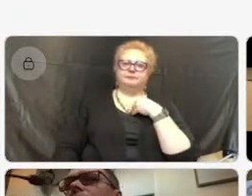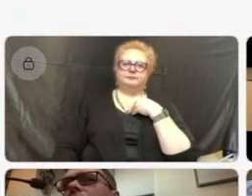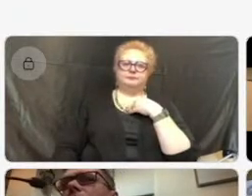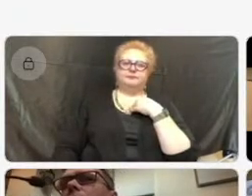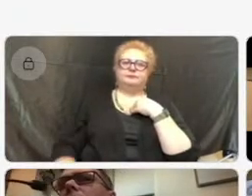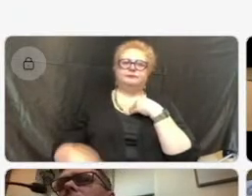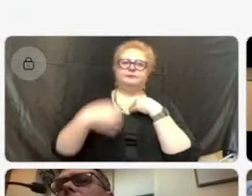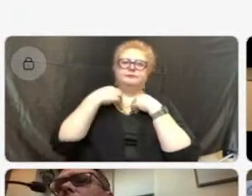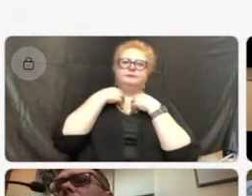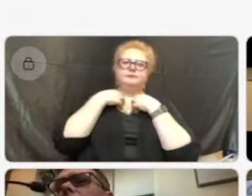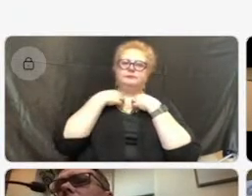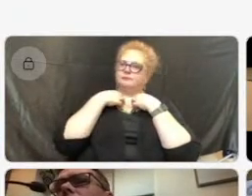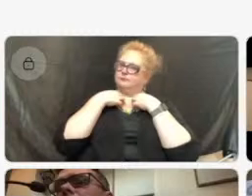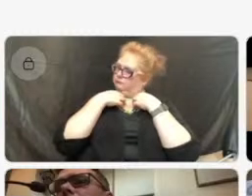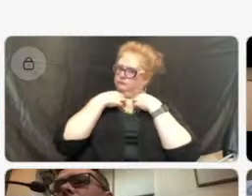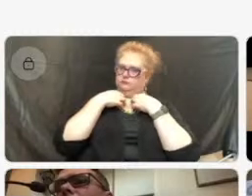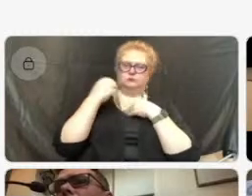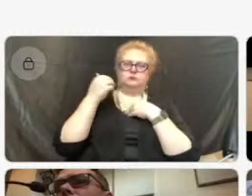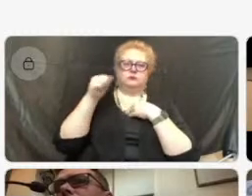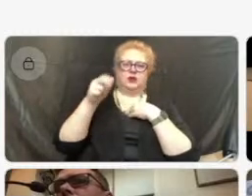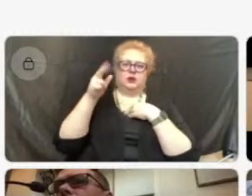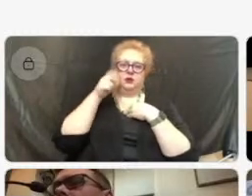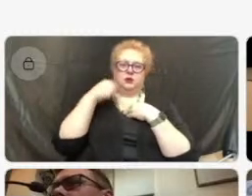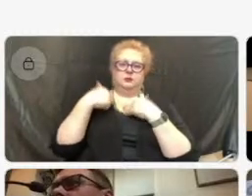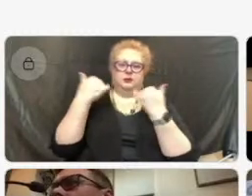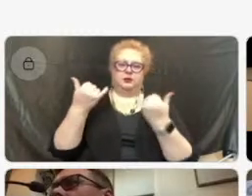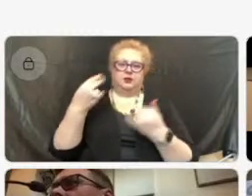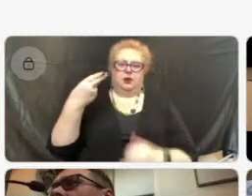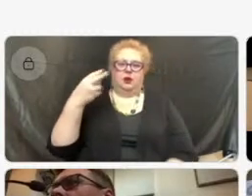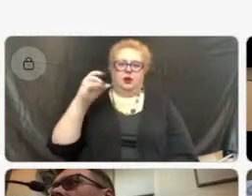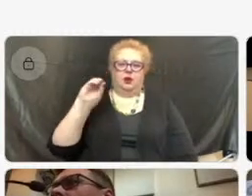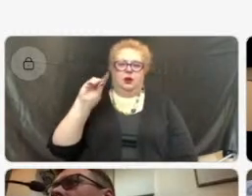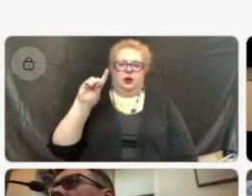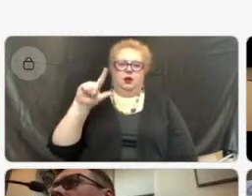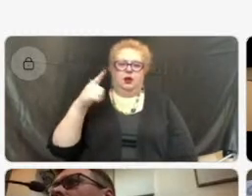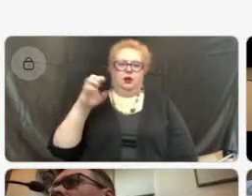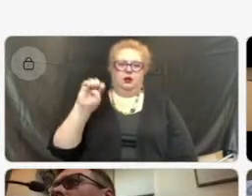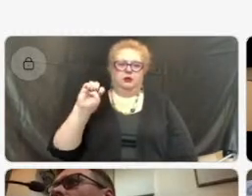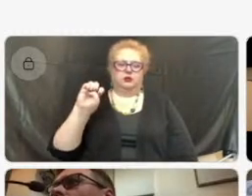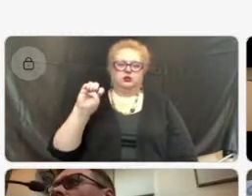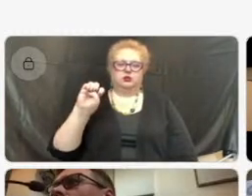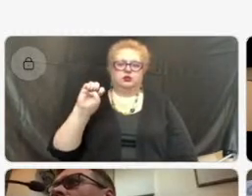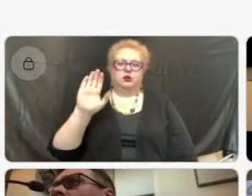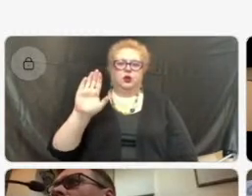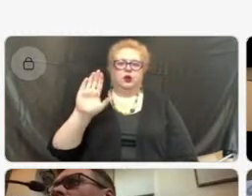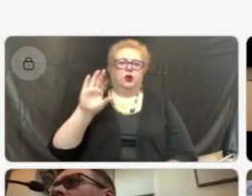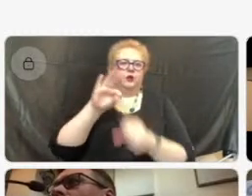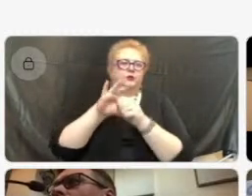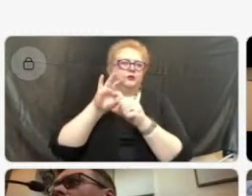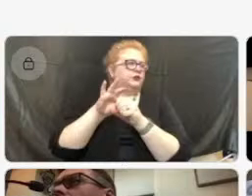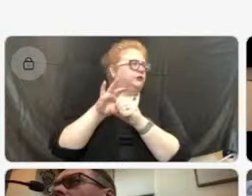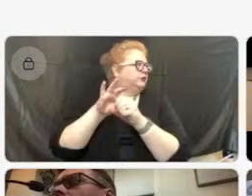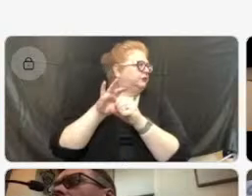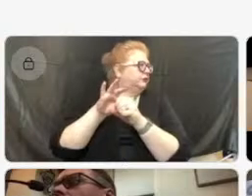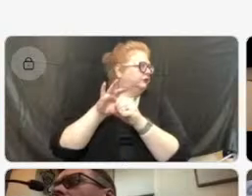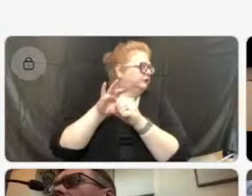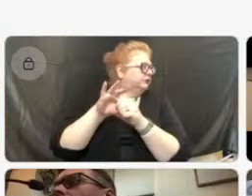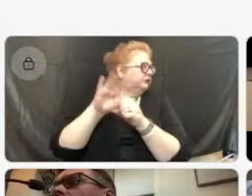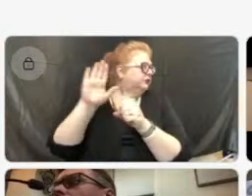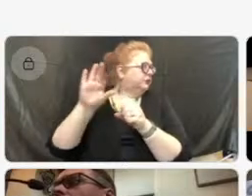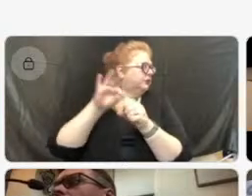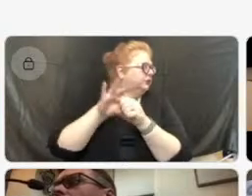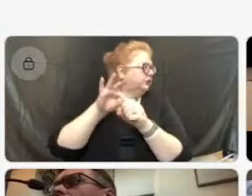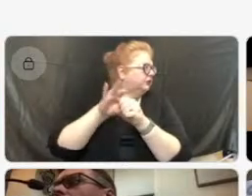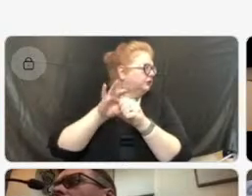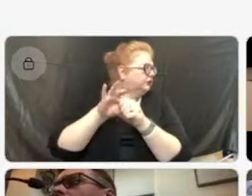Mr. Chairman, did we get Commissioner Hodges' vote? I don't think we did, but it won't. I mean, she could not